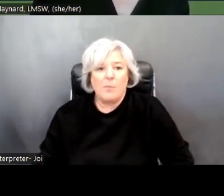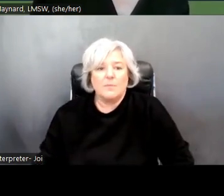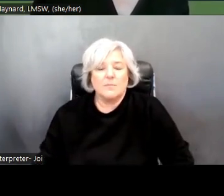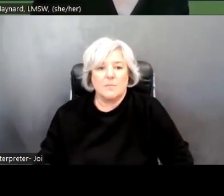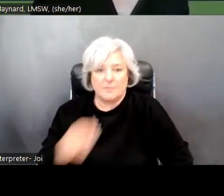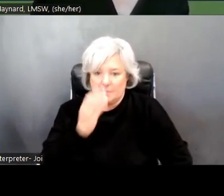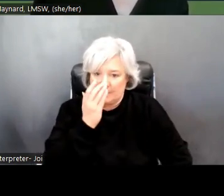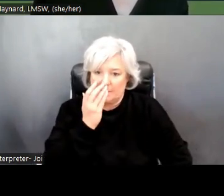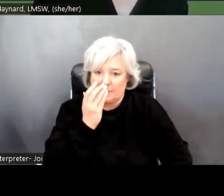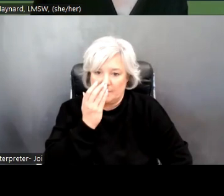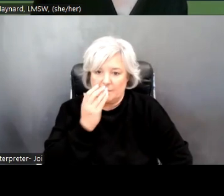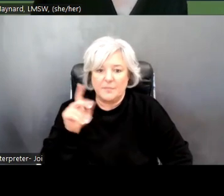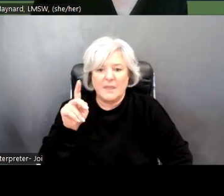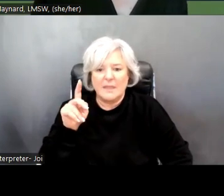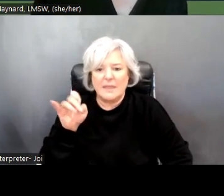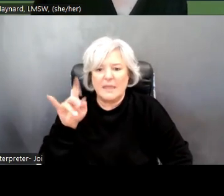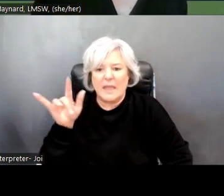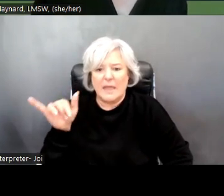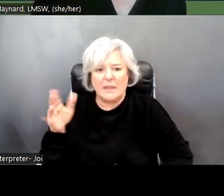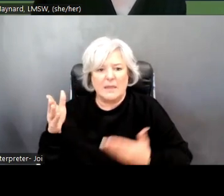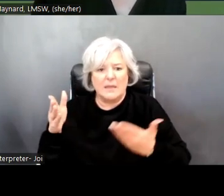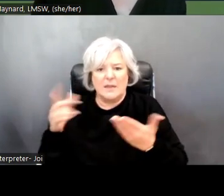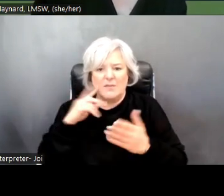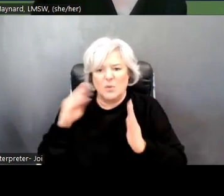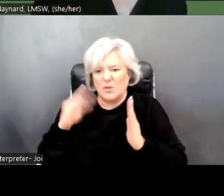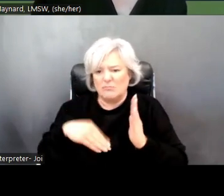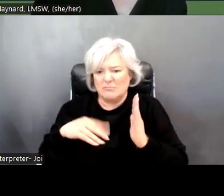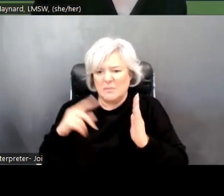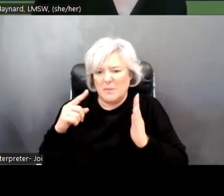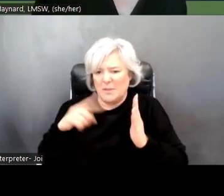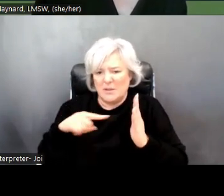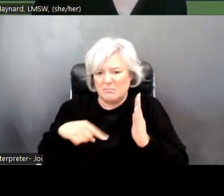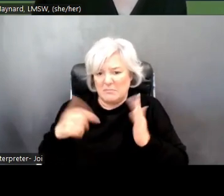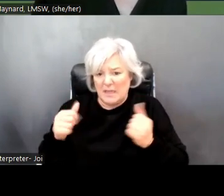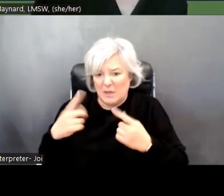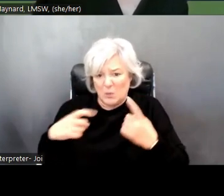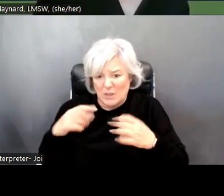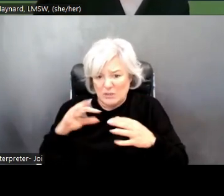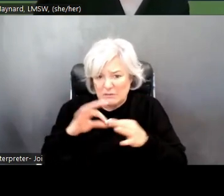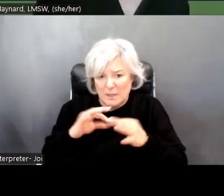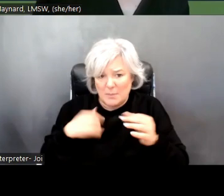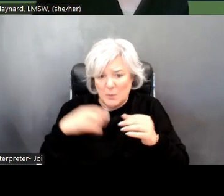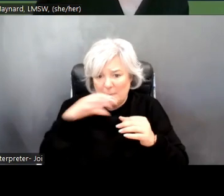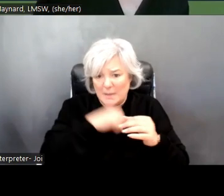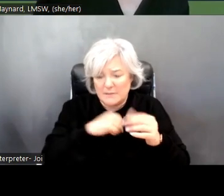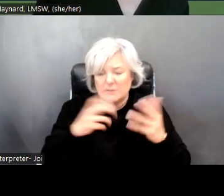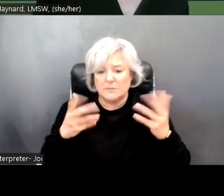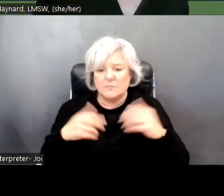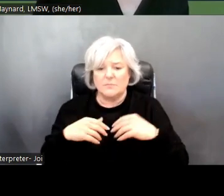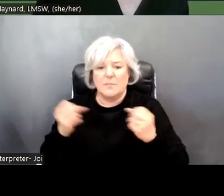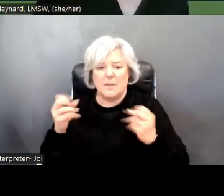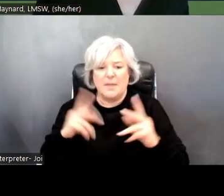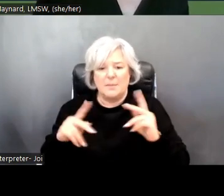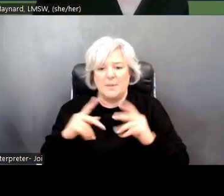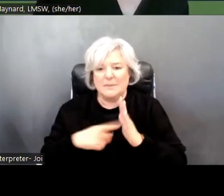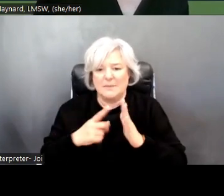And so maybe Kelly, if you were keeping track of questions or maybe comments that we missed, with a lot of people, it's